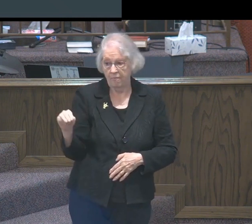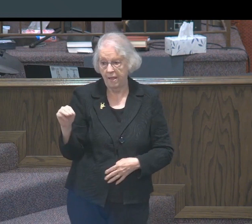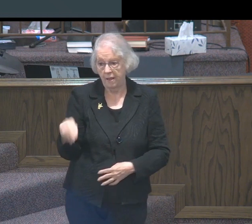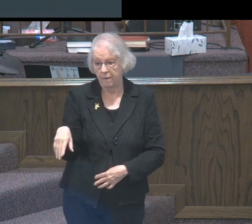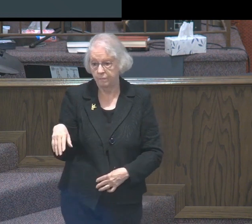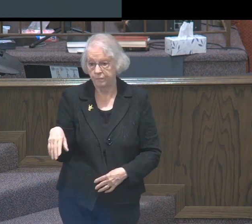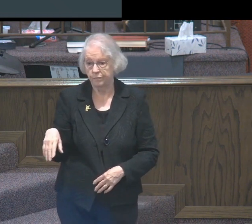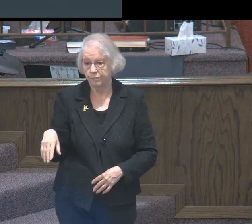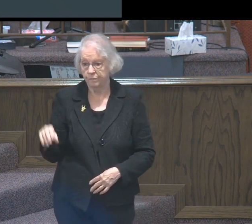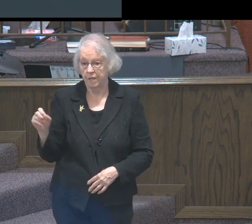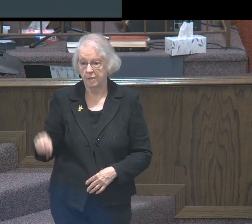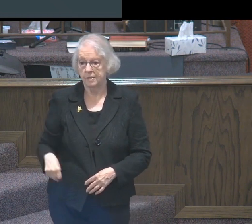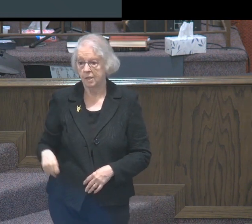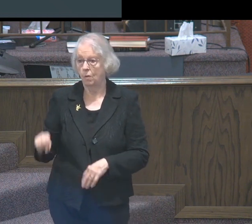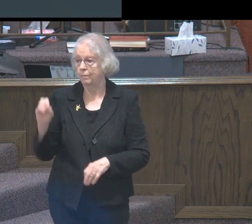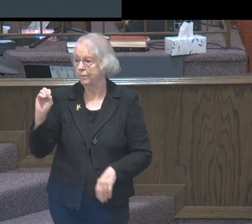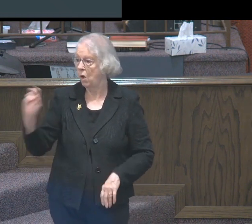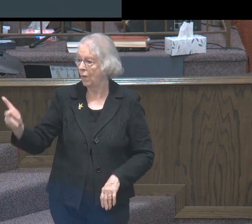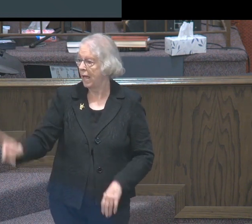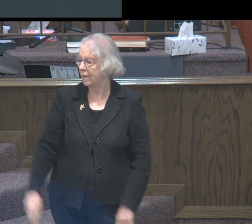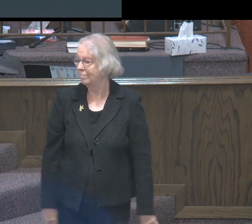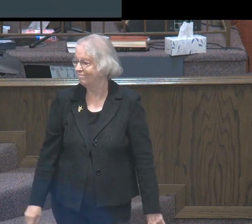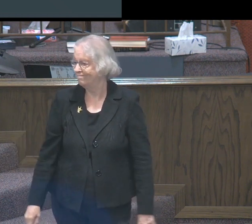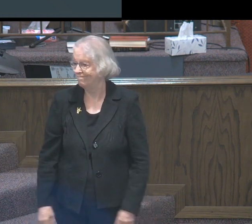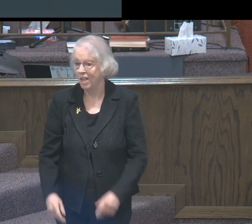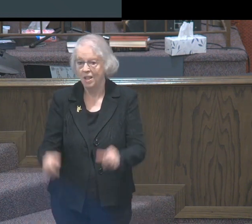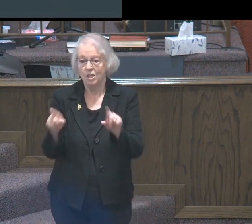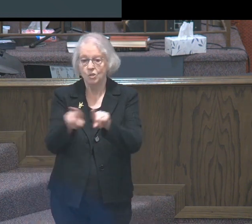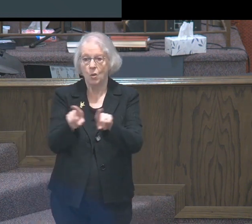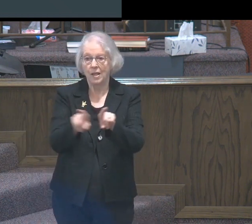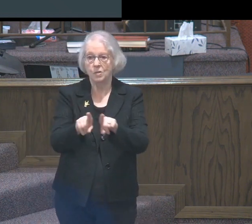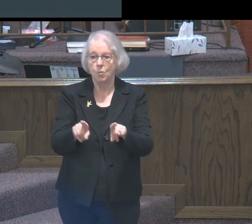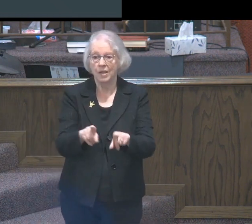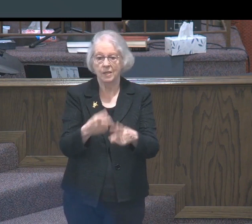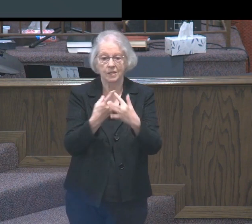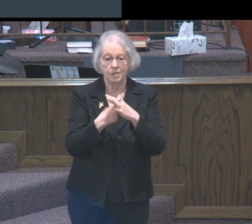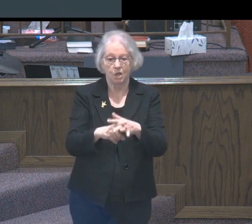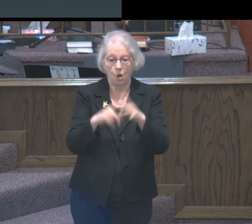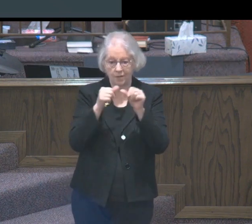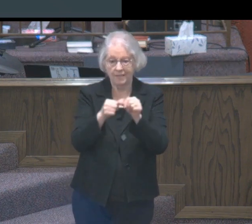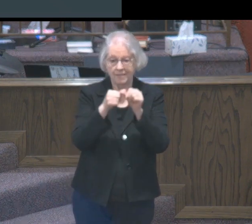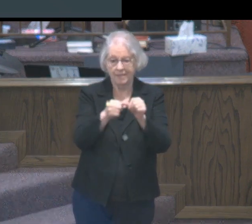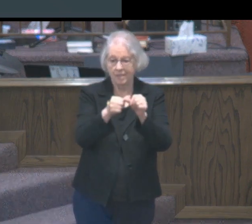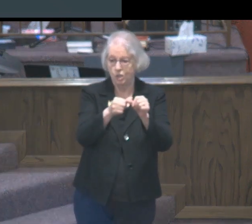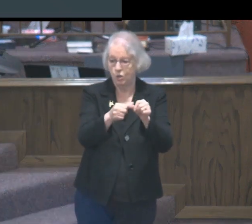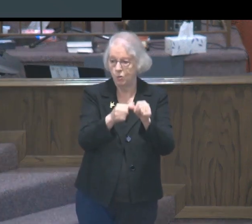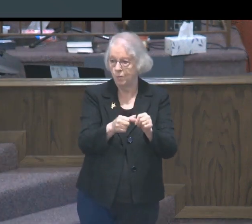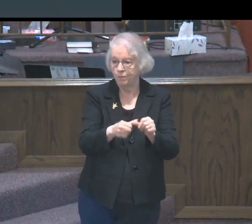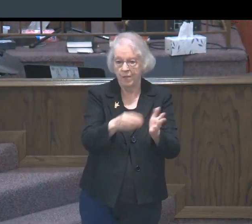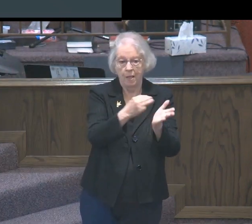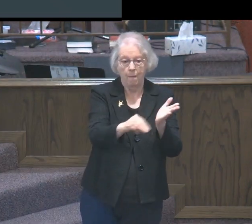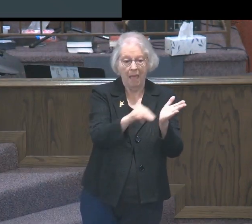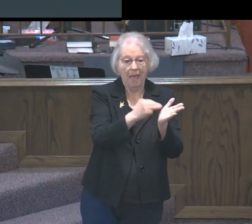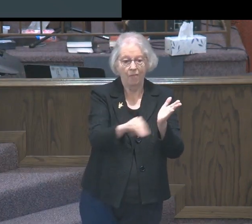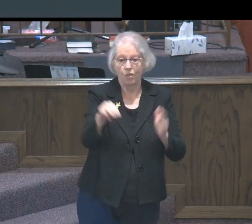that. But Matthew chapter 5, as we begin really, Brett Fredenberg